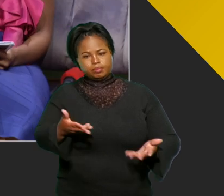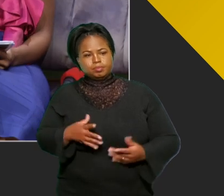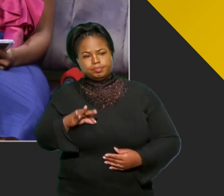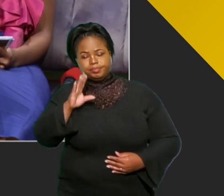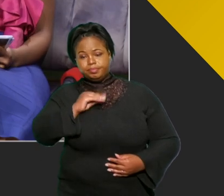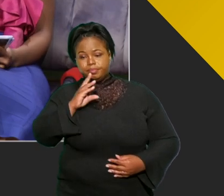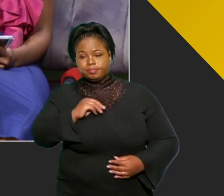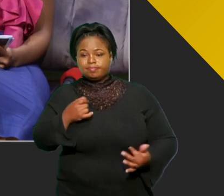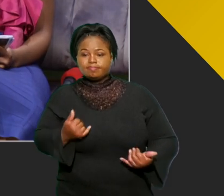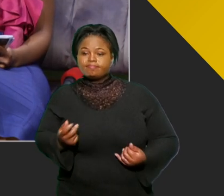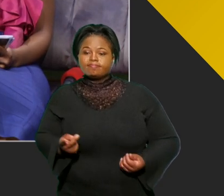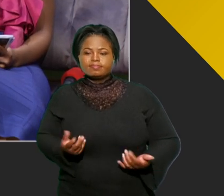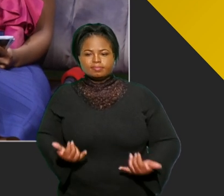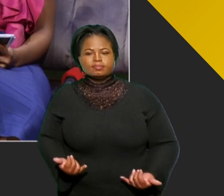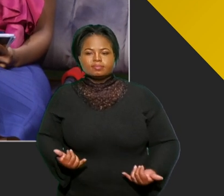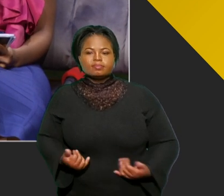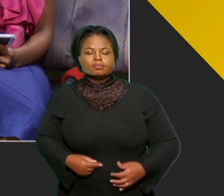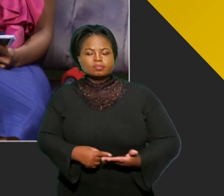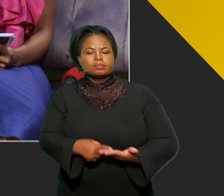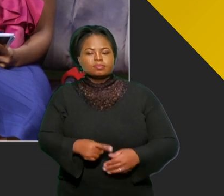If you are just joining us right now,